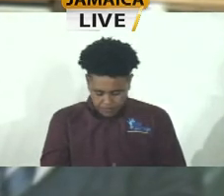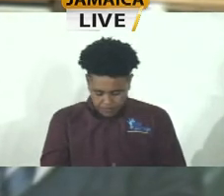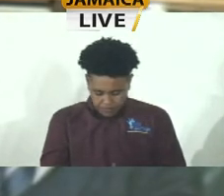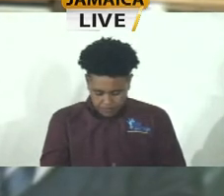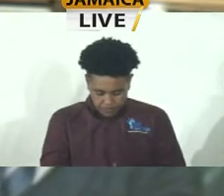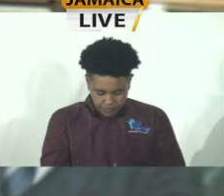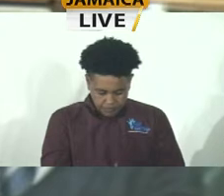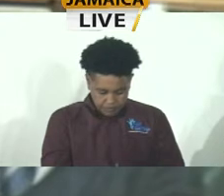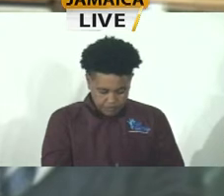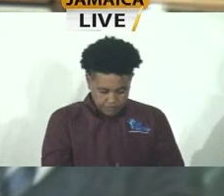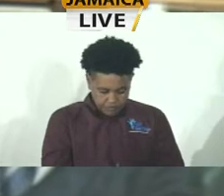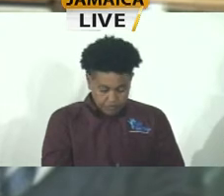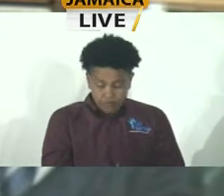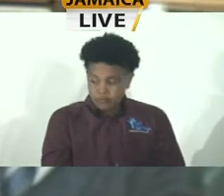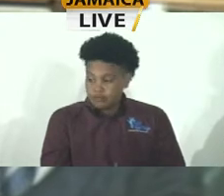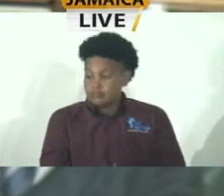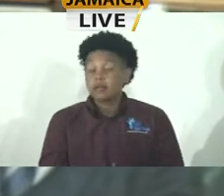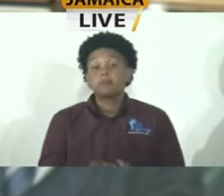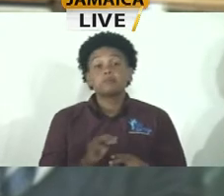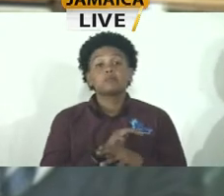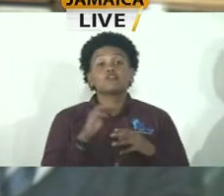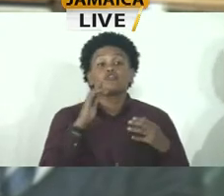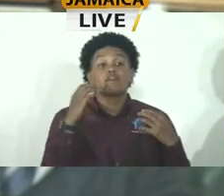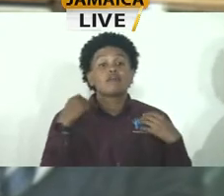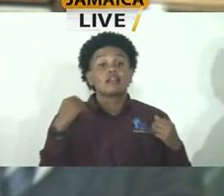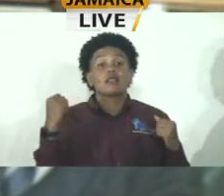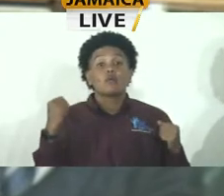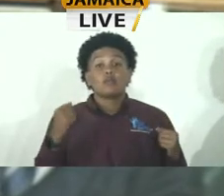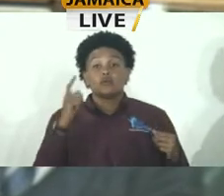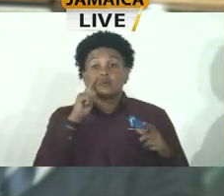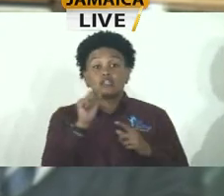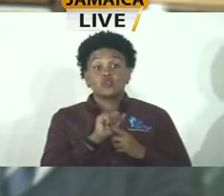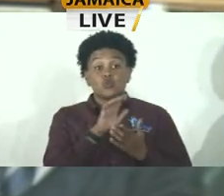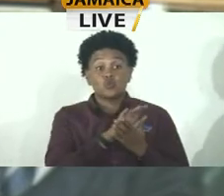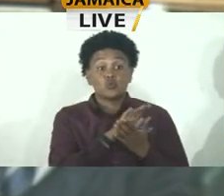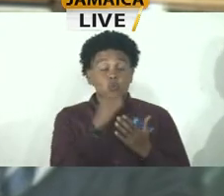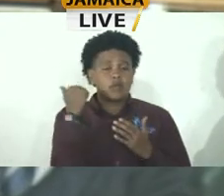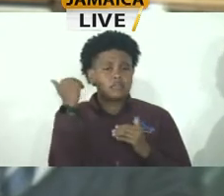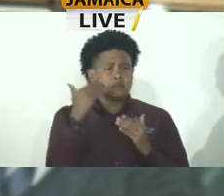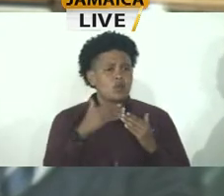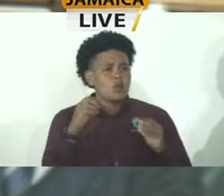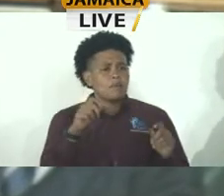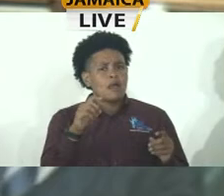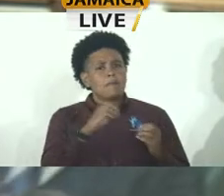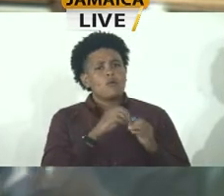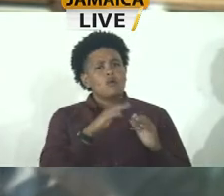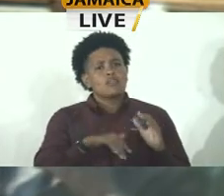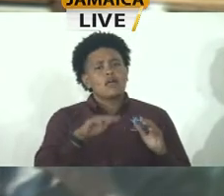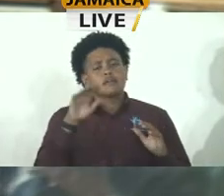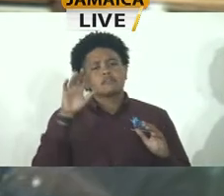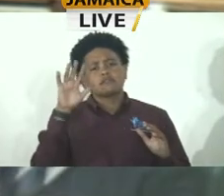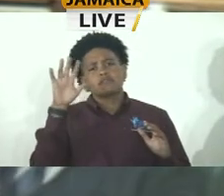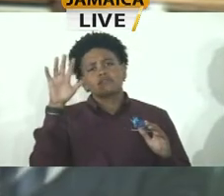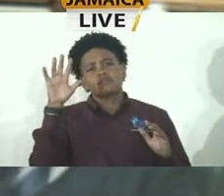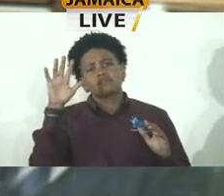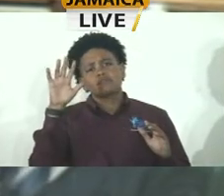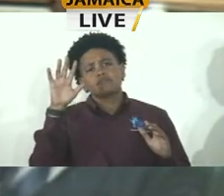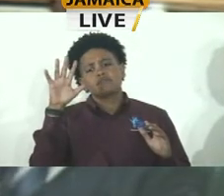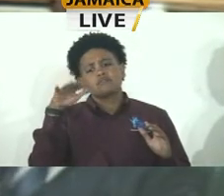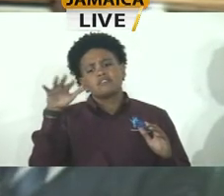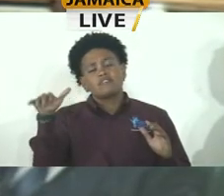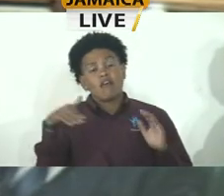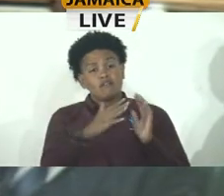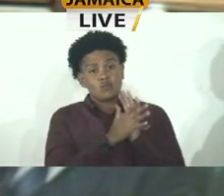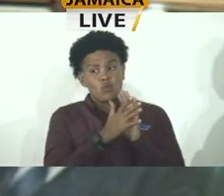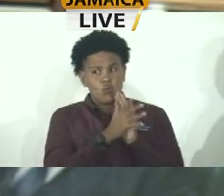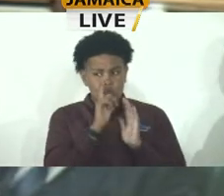to reopen more than 355 schools that these schools will be inspected thoroughly